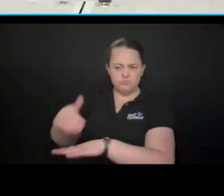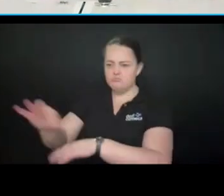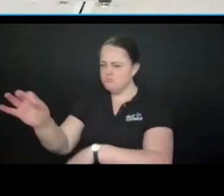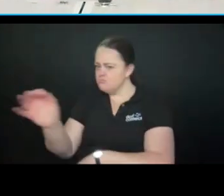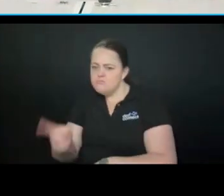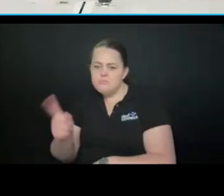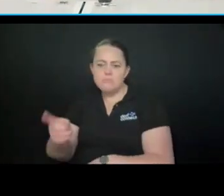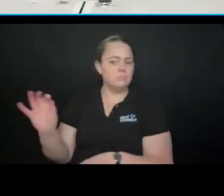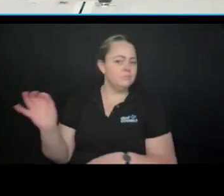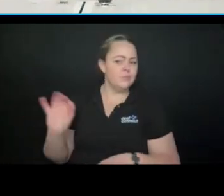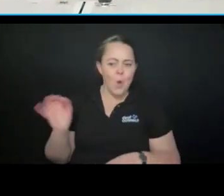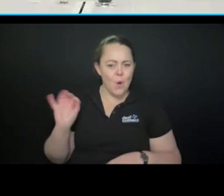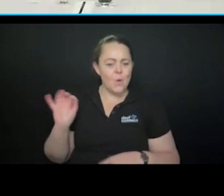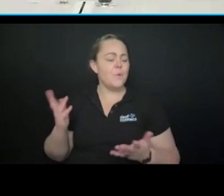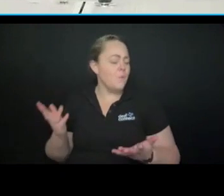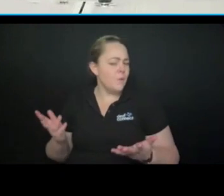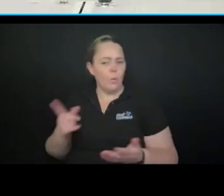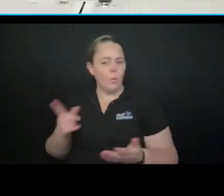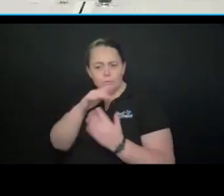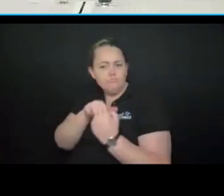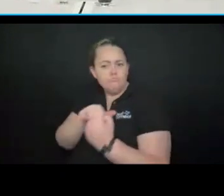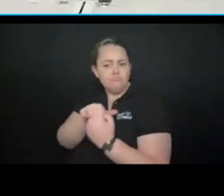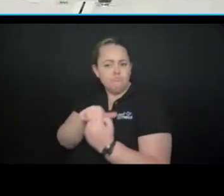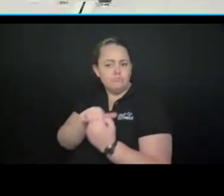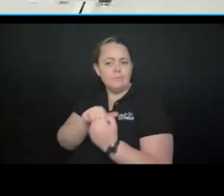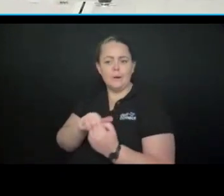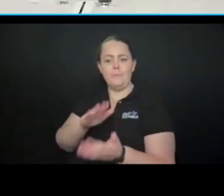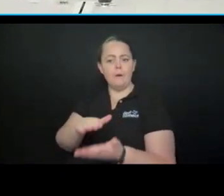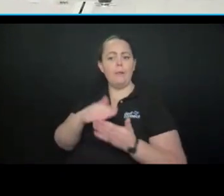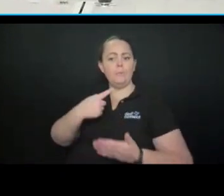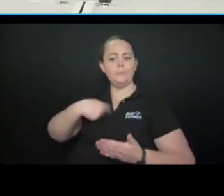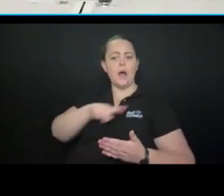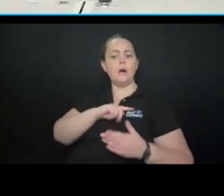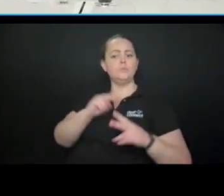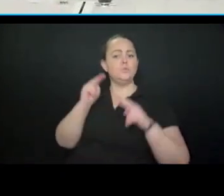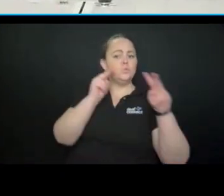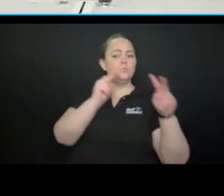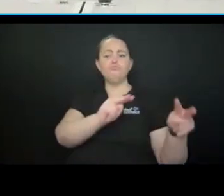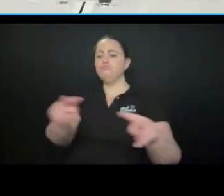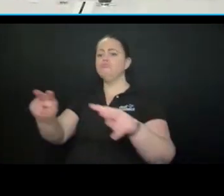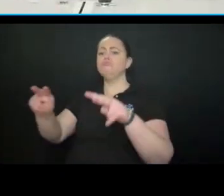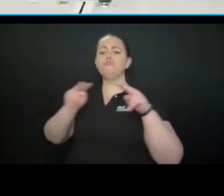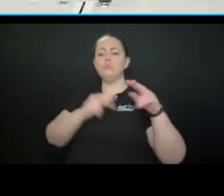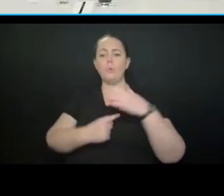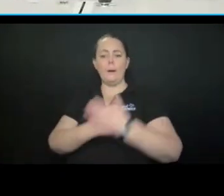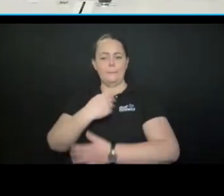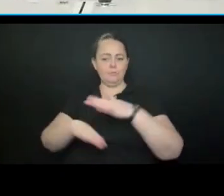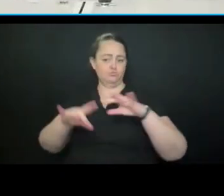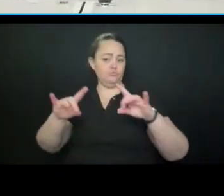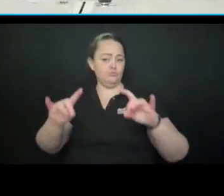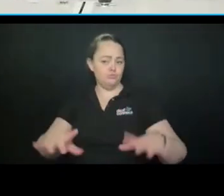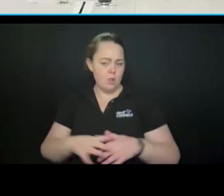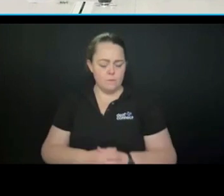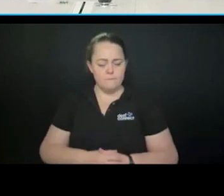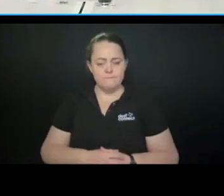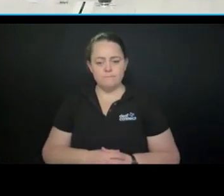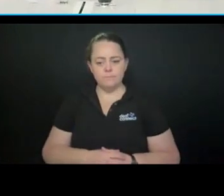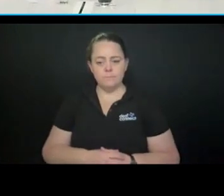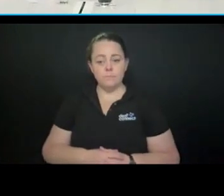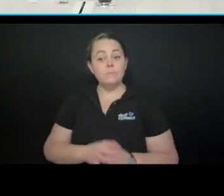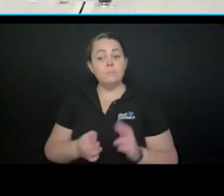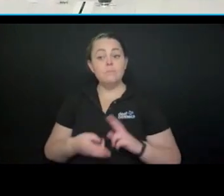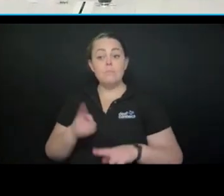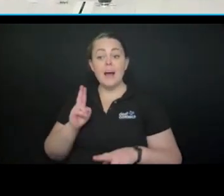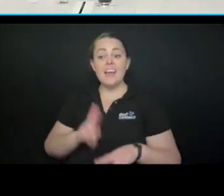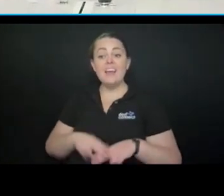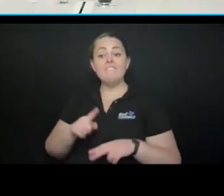correctly if they come through to us. Key point is where there is evidence of ongoing non-compliance with